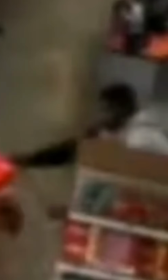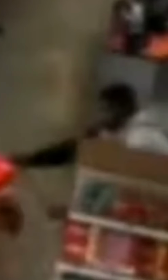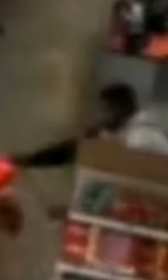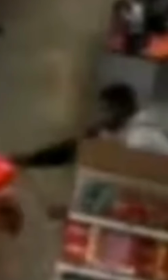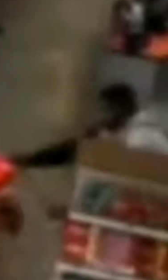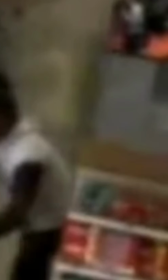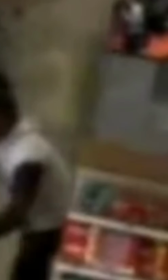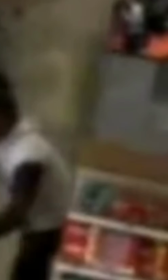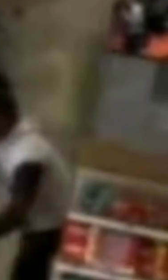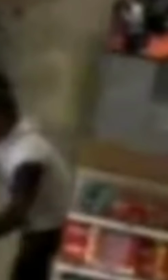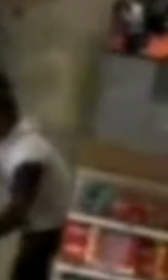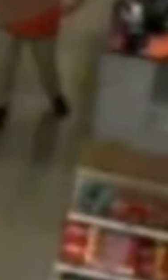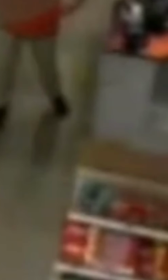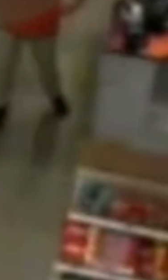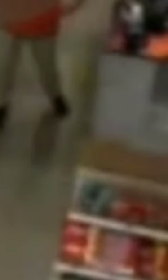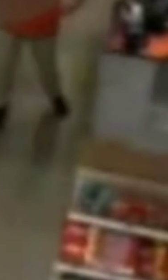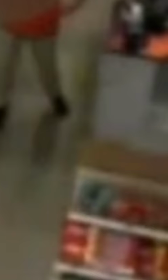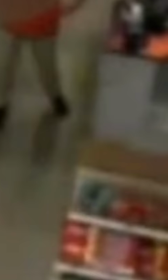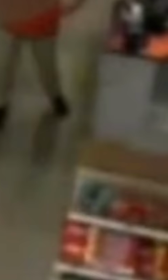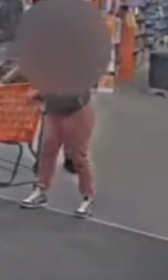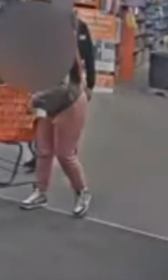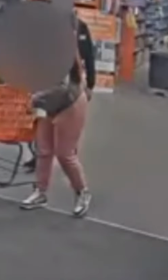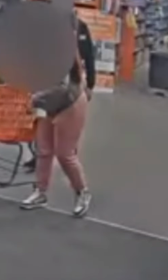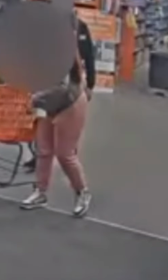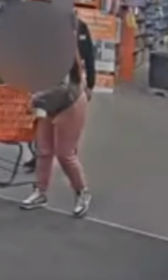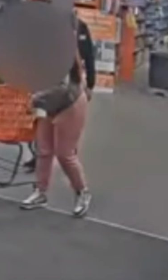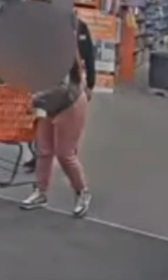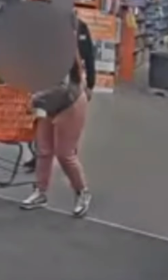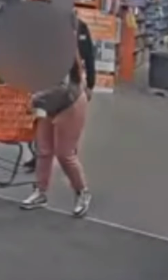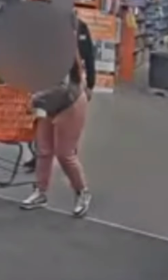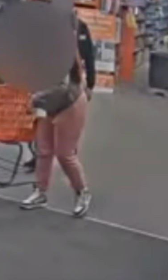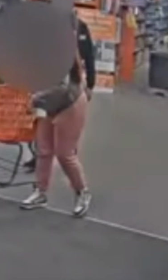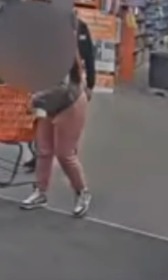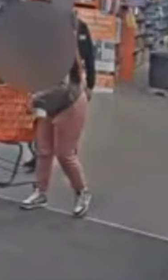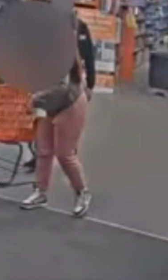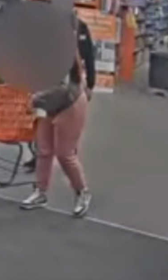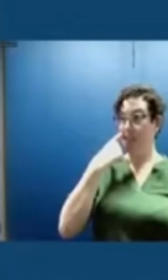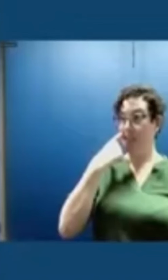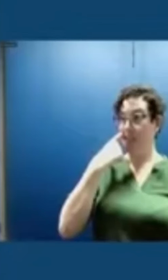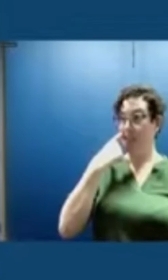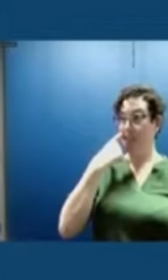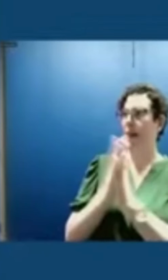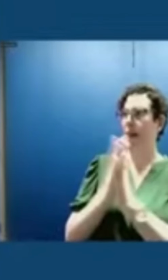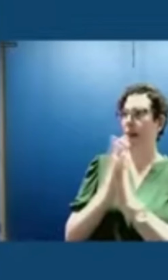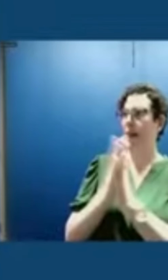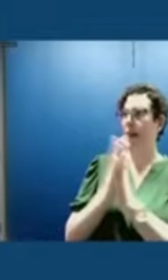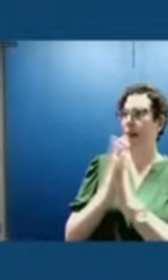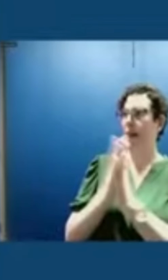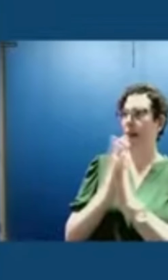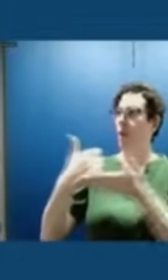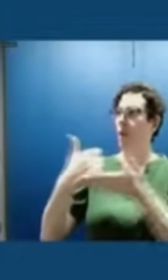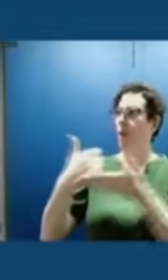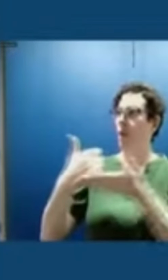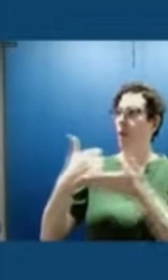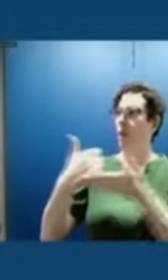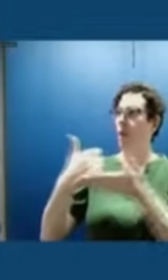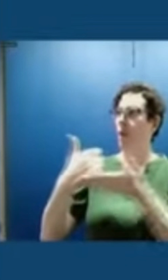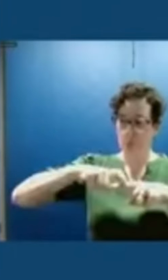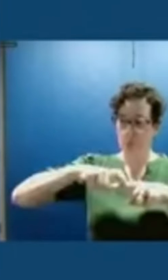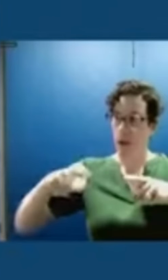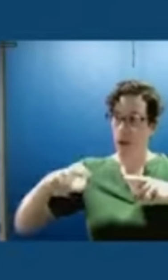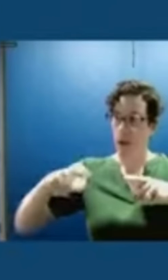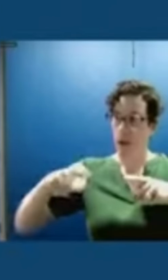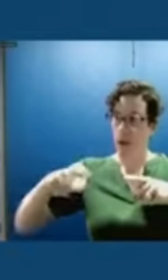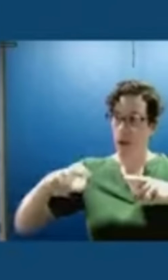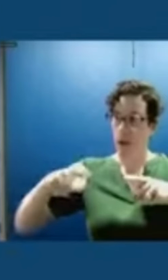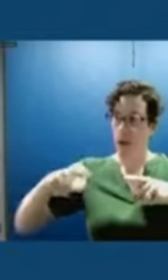The state earmarking $40.2 million to address organized theft. When you're waiting online to pay your bill and someone else walks